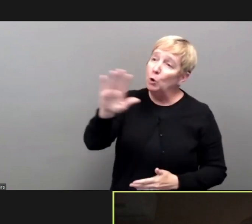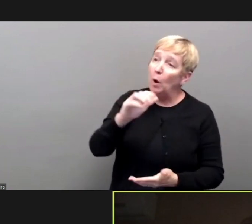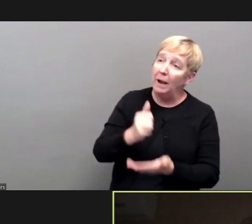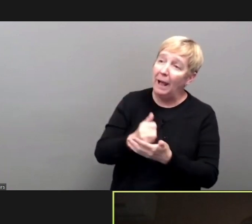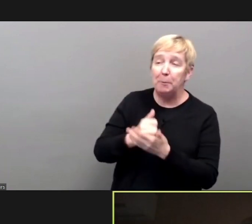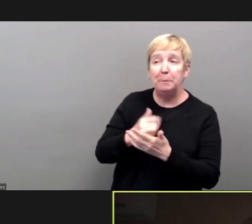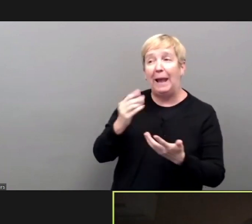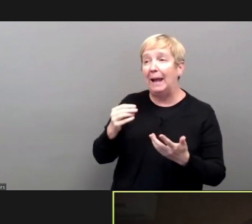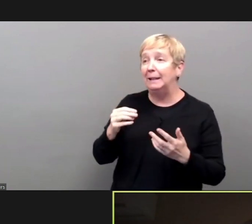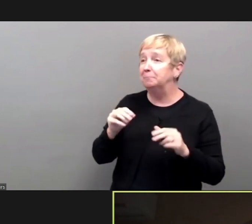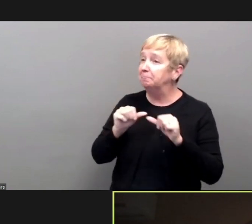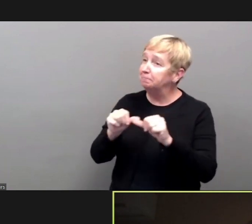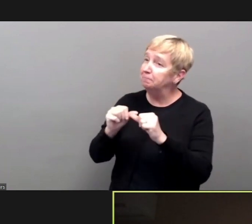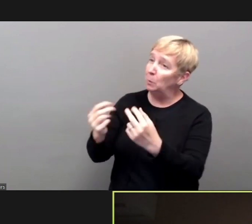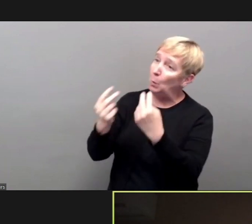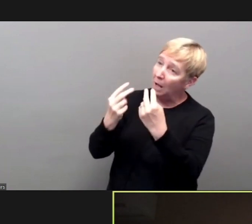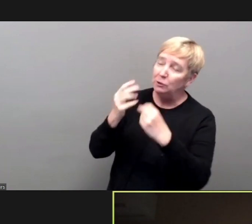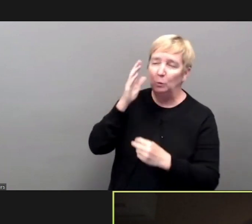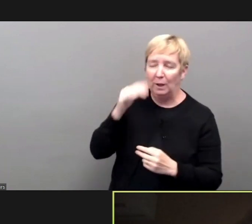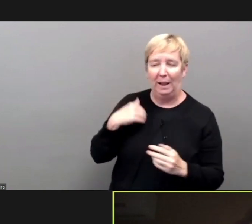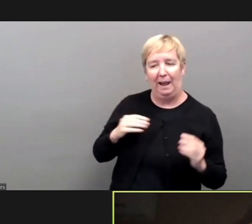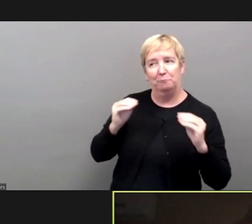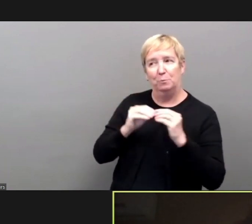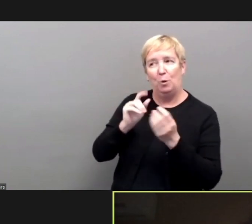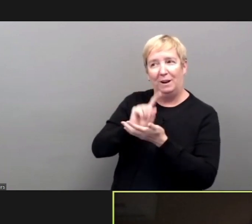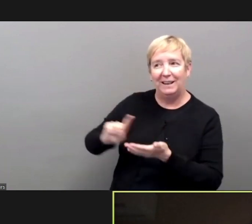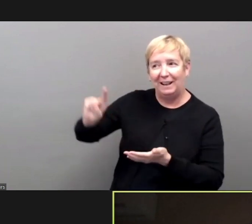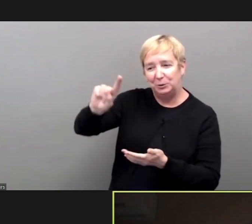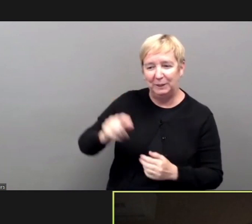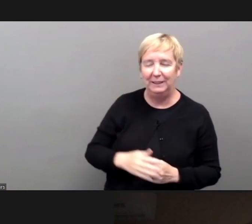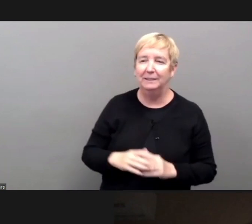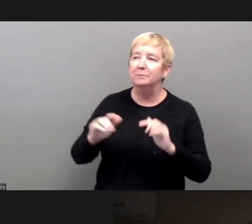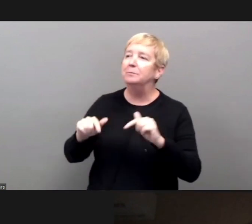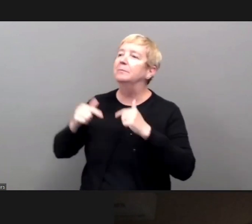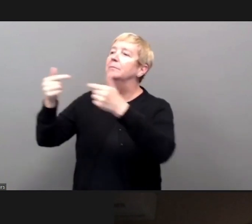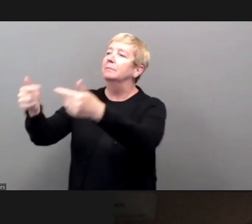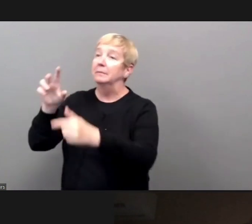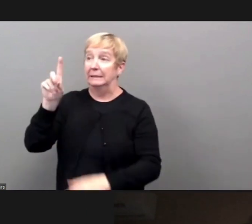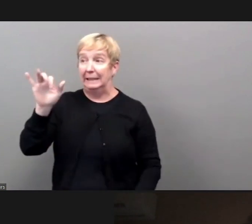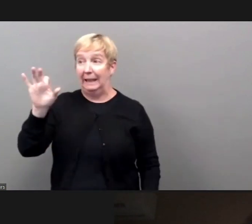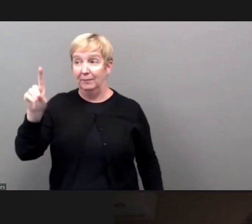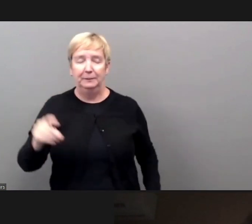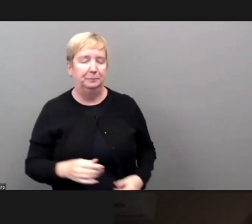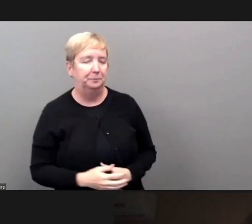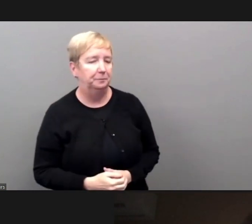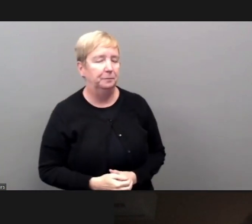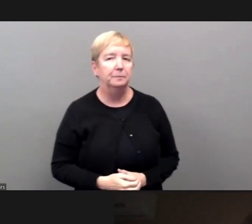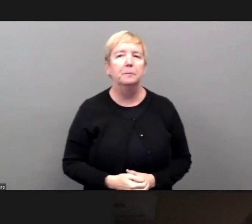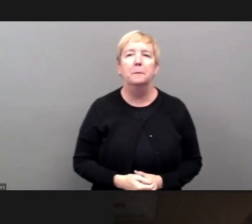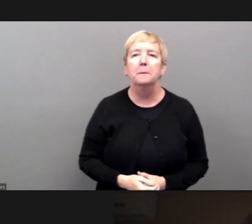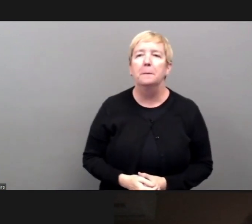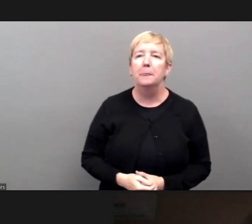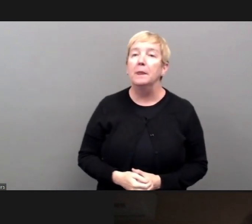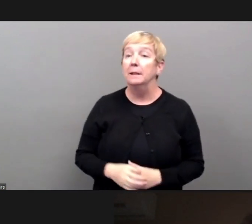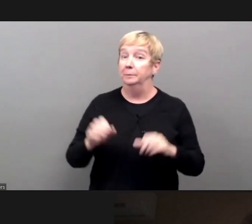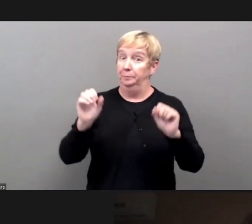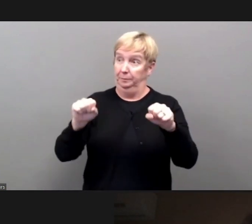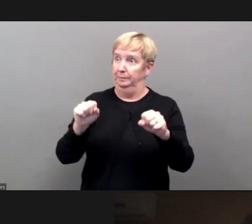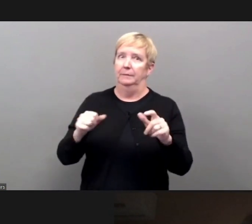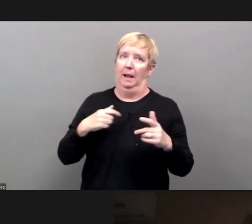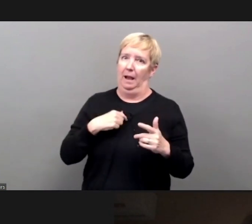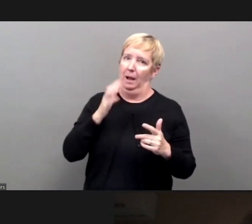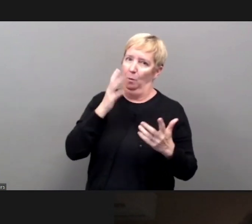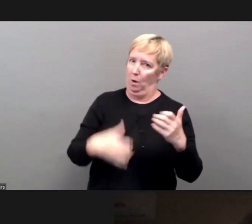tuned. We'll have more for you next week, I guess. Yeah, and even though I would just close by saying thank you as